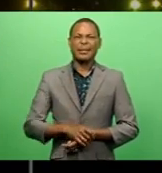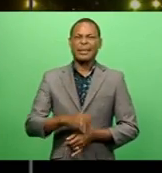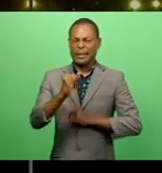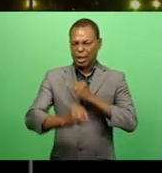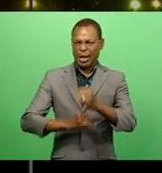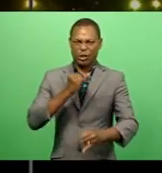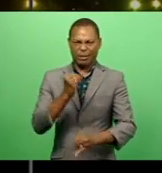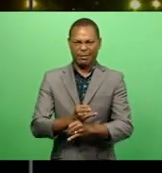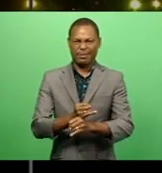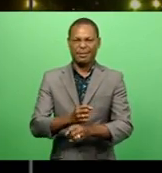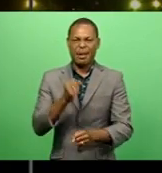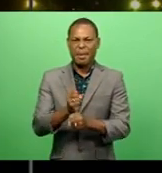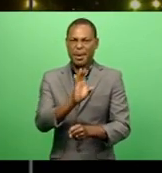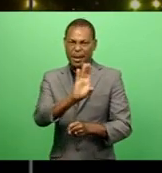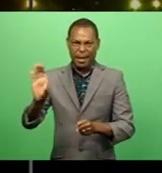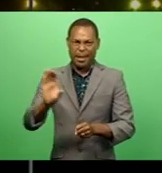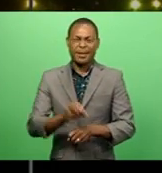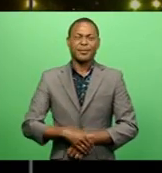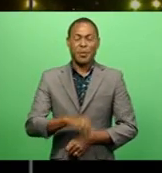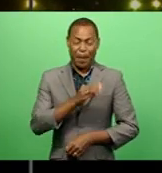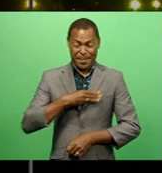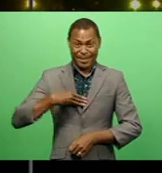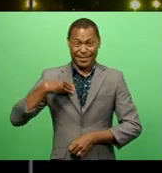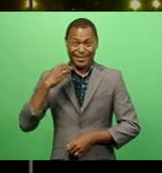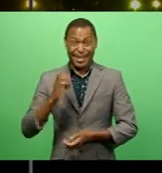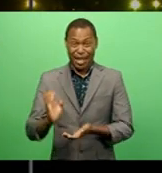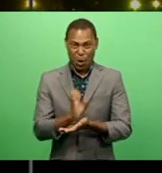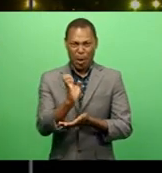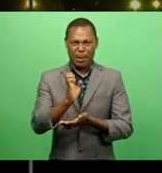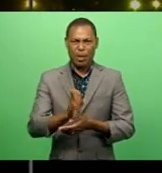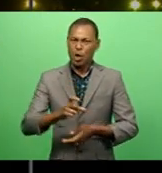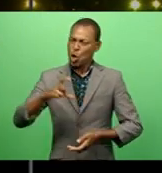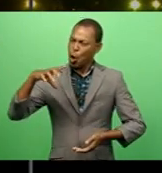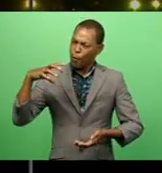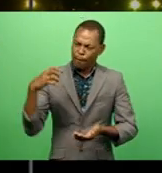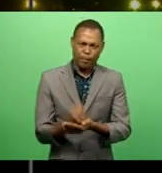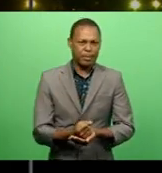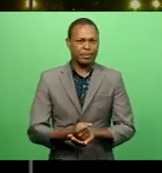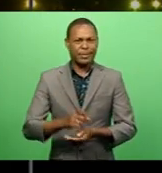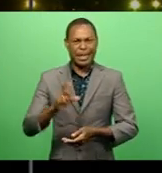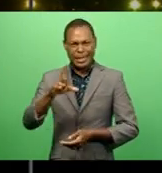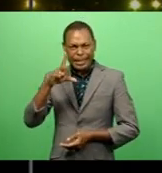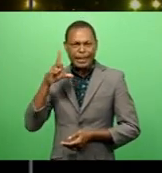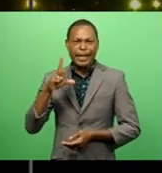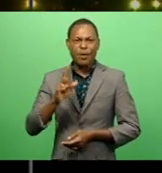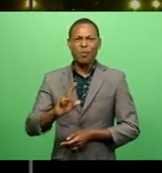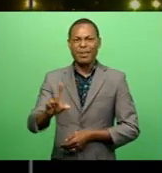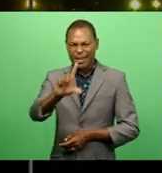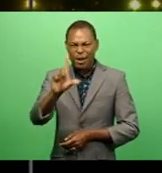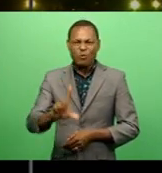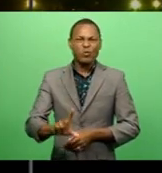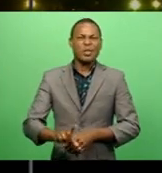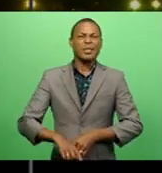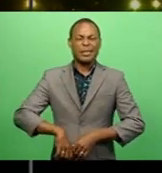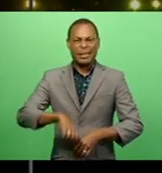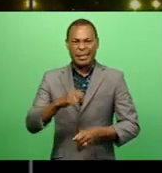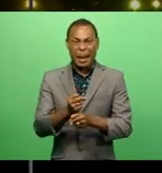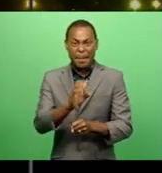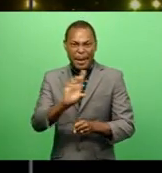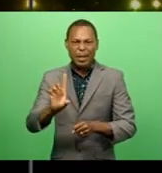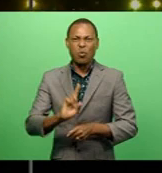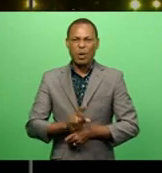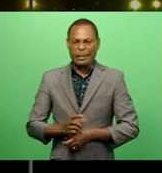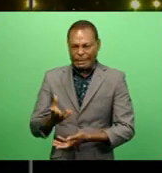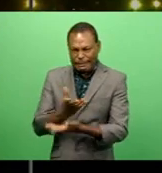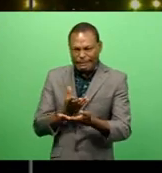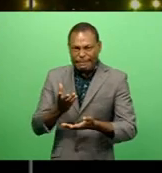for Economy A.S. Syed Qayyum confirmed yesterday that EFL is on the verge of confirming the deal, with an announcement to be made shortly.